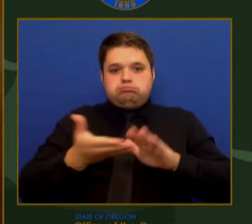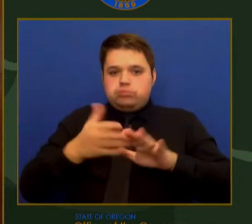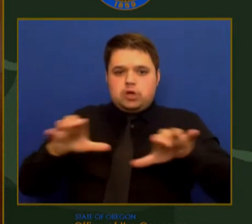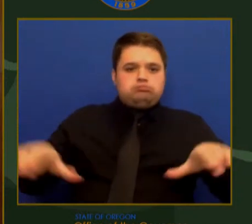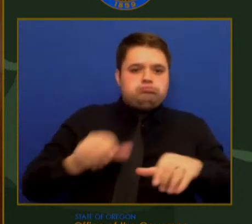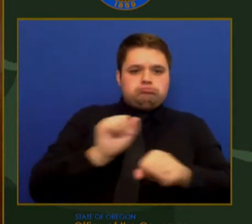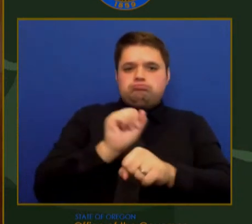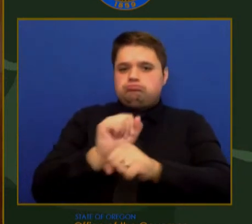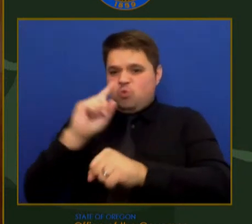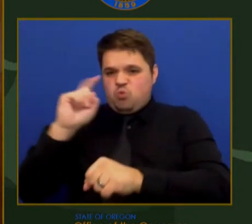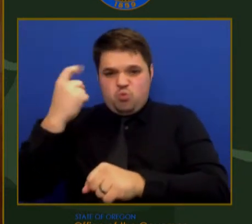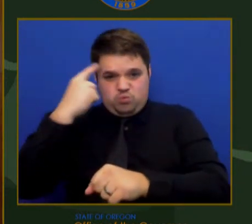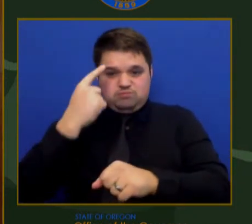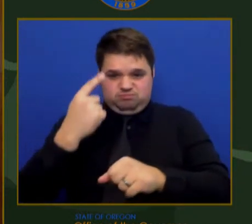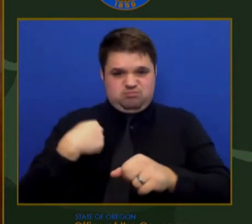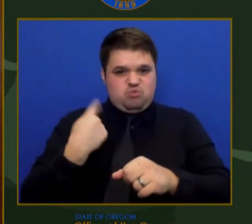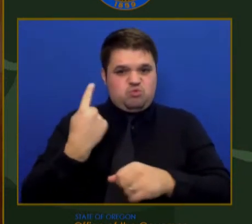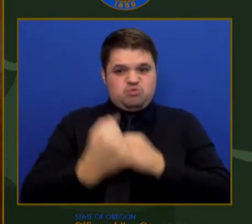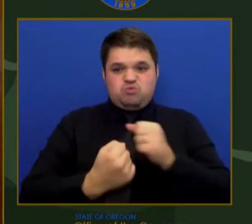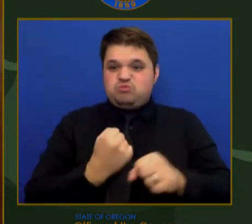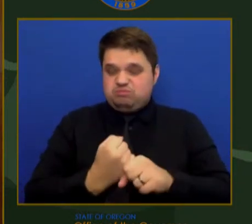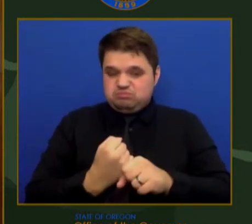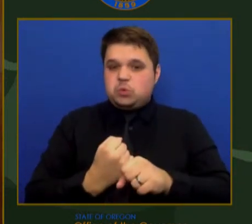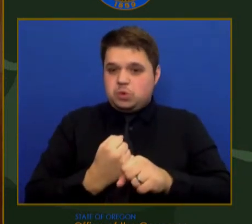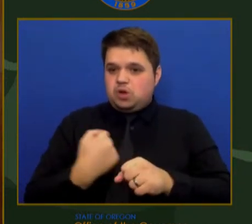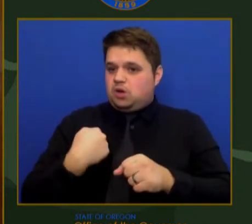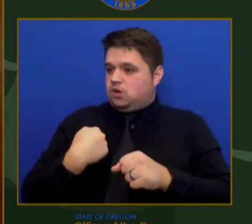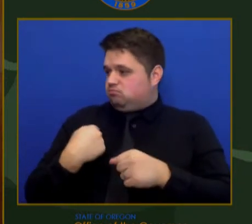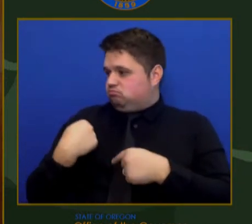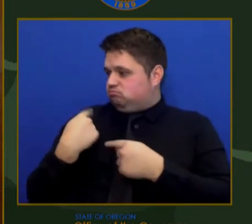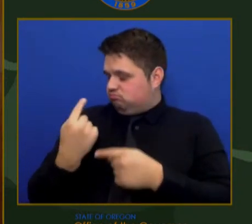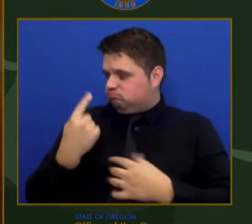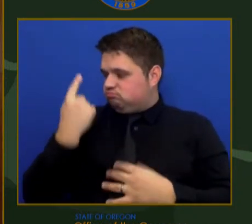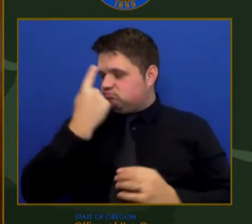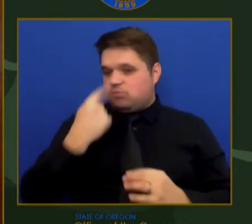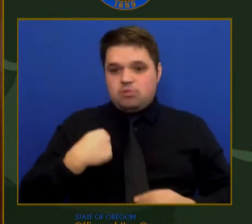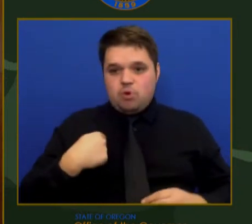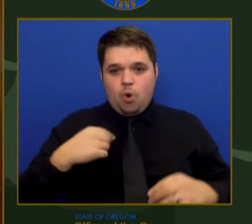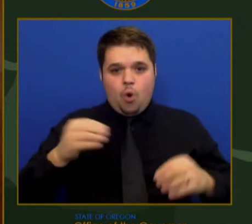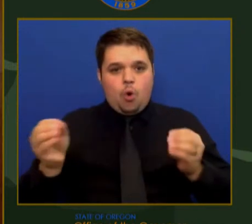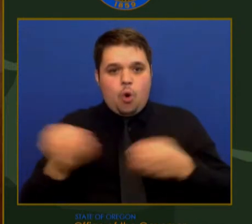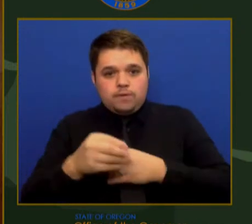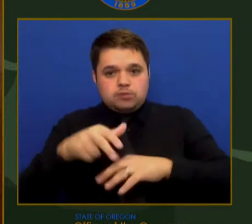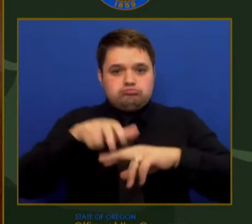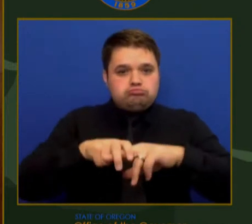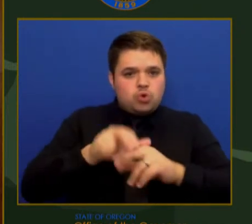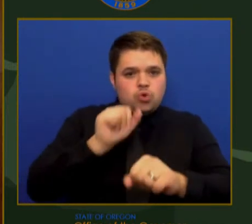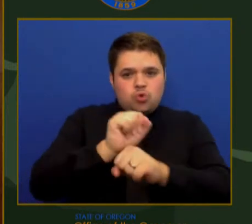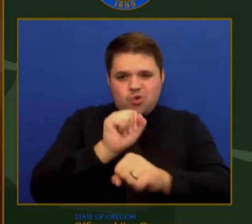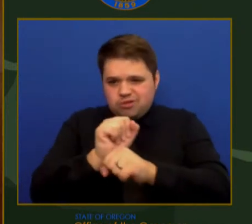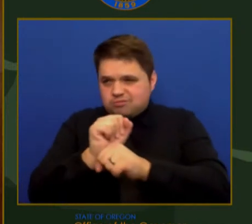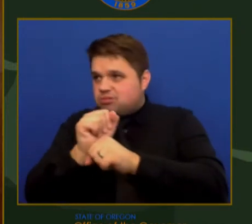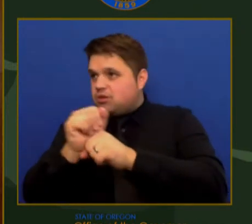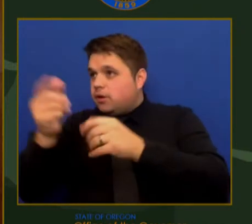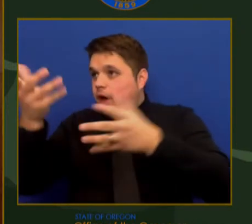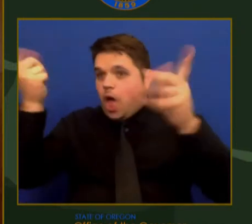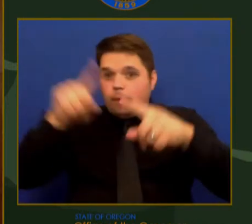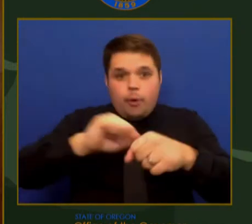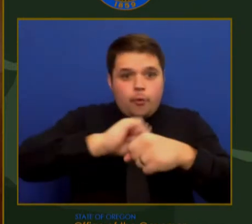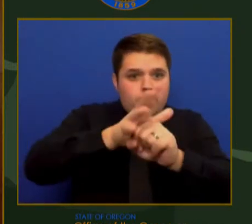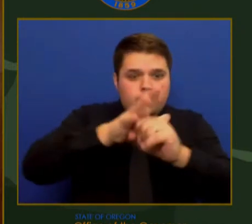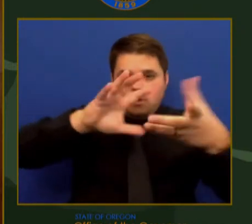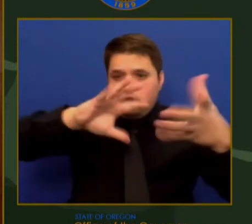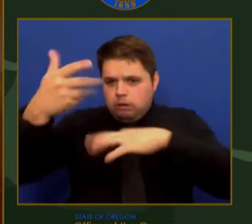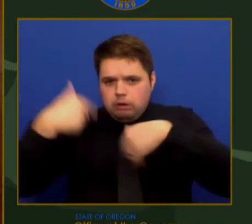this office and guided our state through a global pandemic. While COVID-19 may have